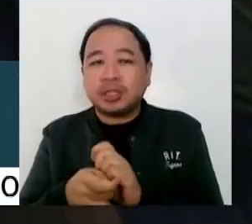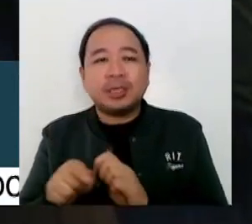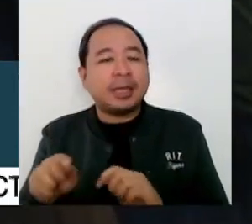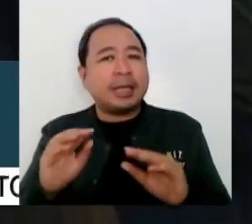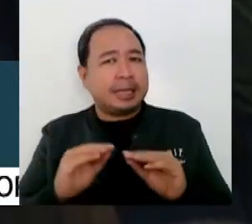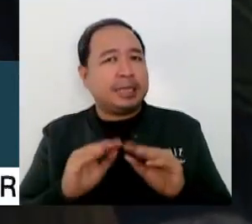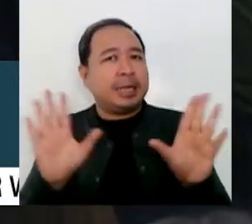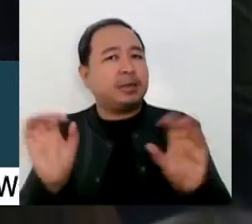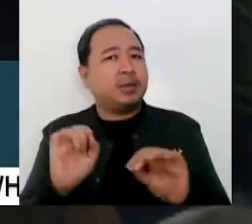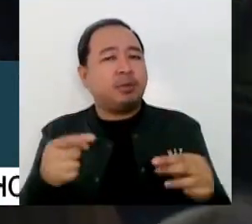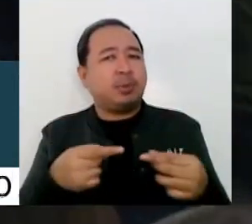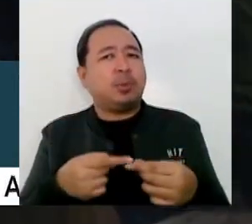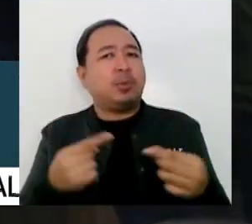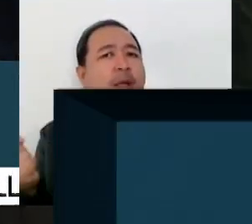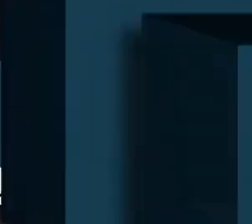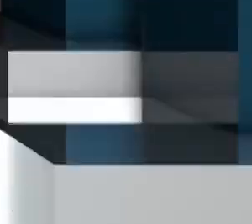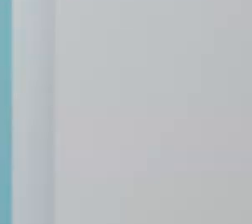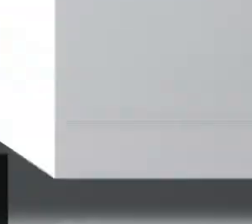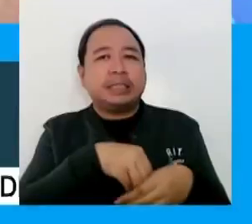within the party.